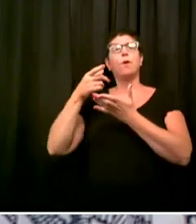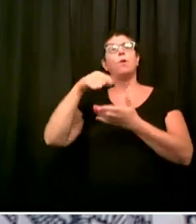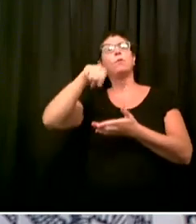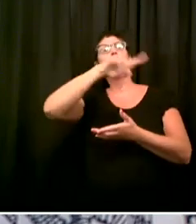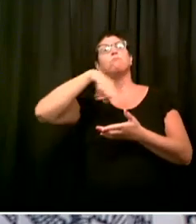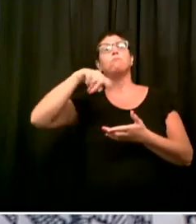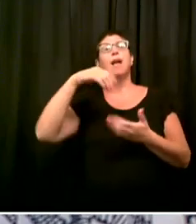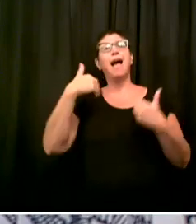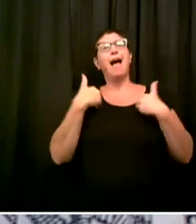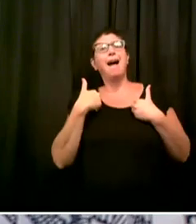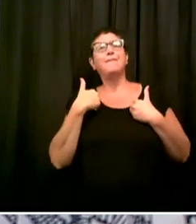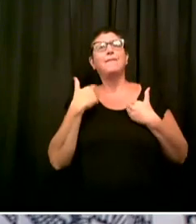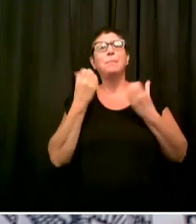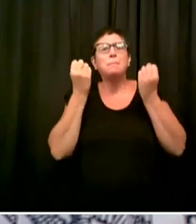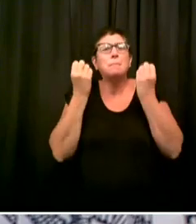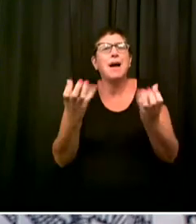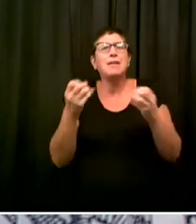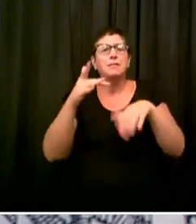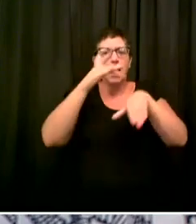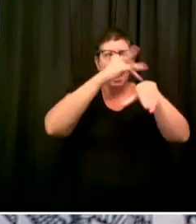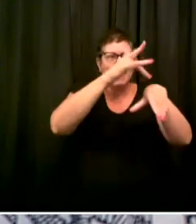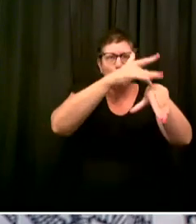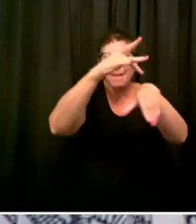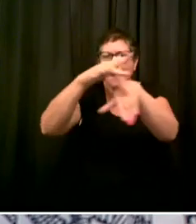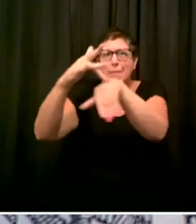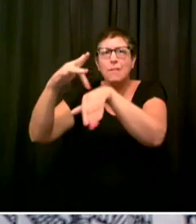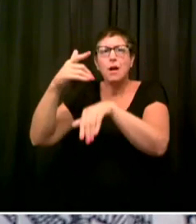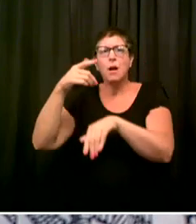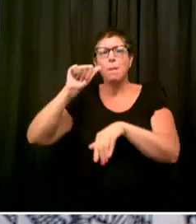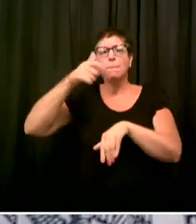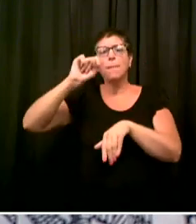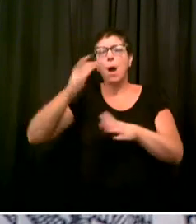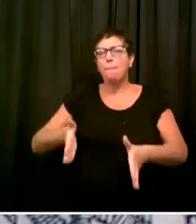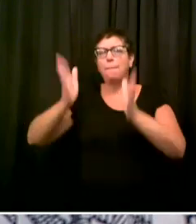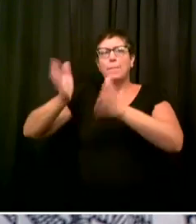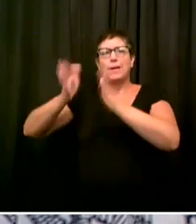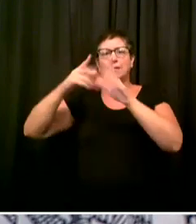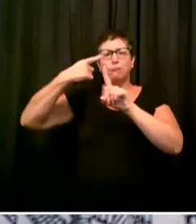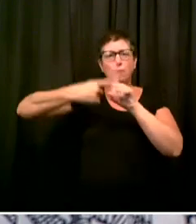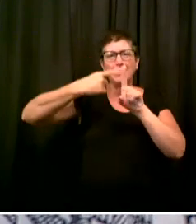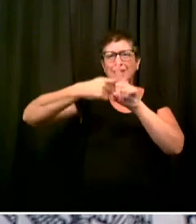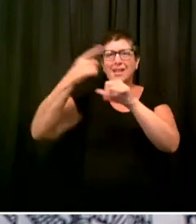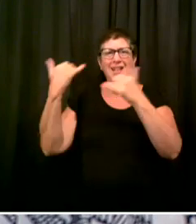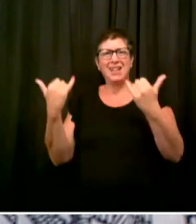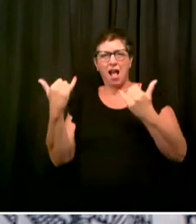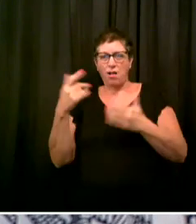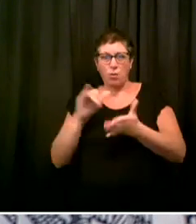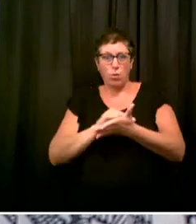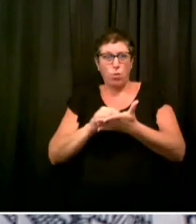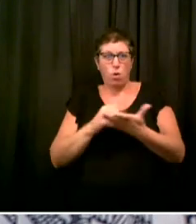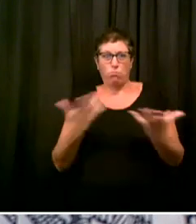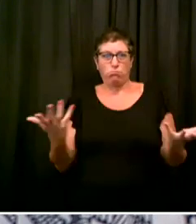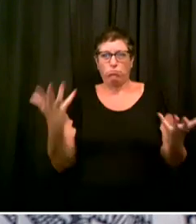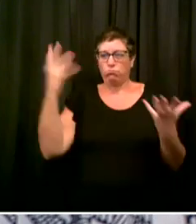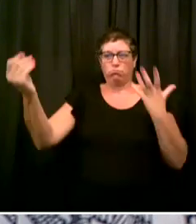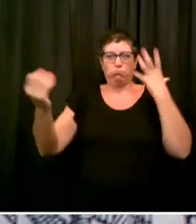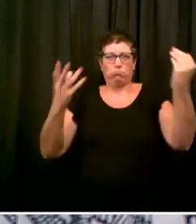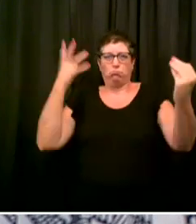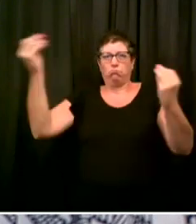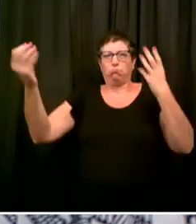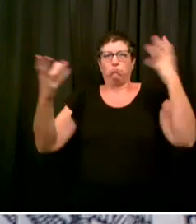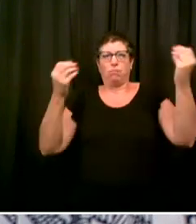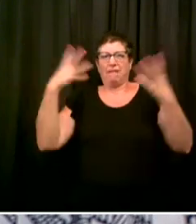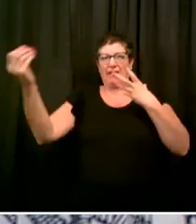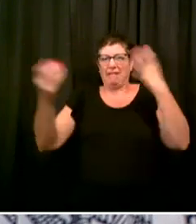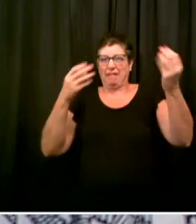The other day you said that people will always want to be in New York, but the folks who are leaving are taking a significant amount of wealth with